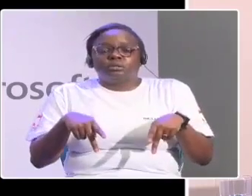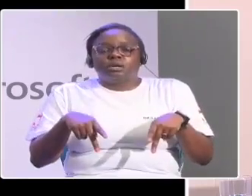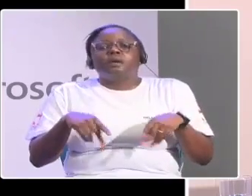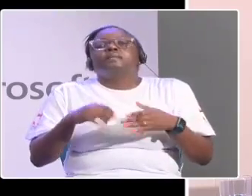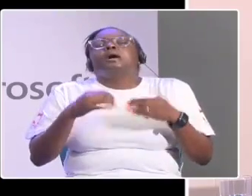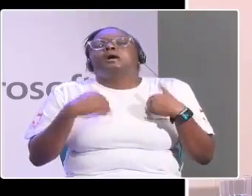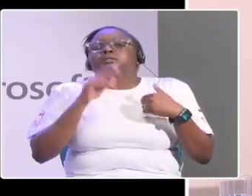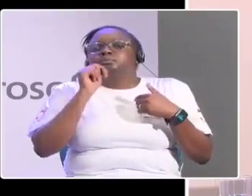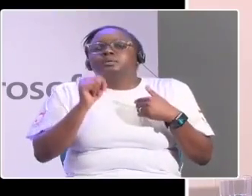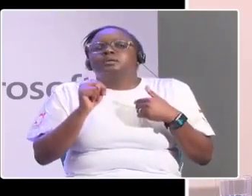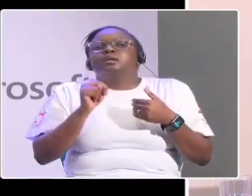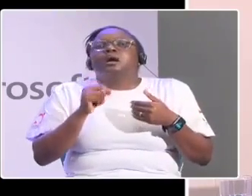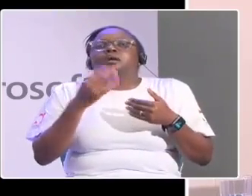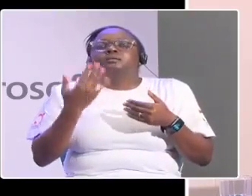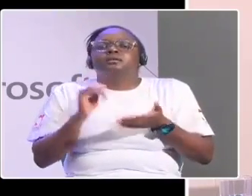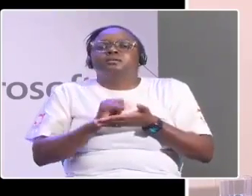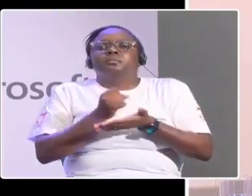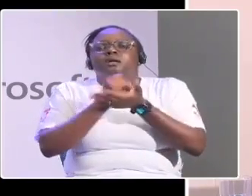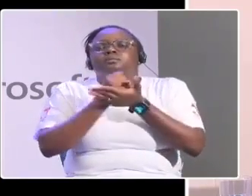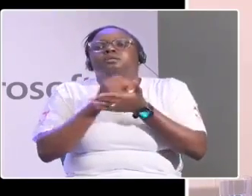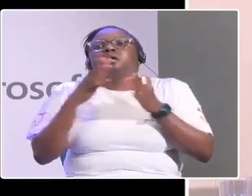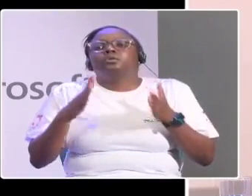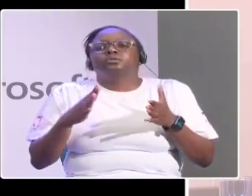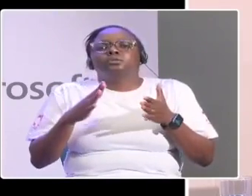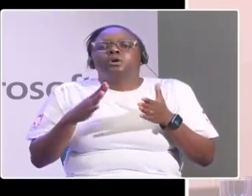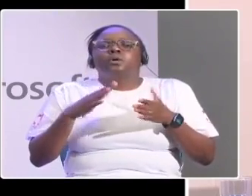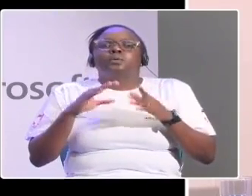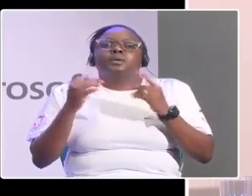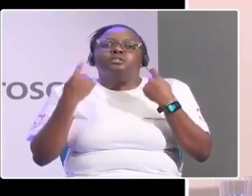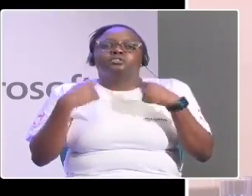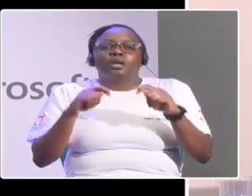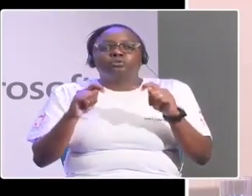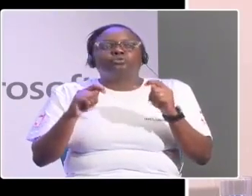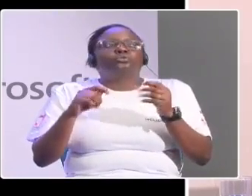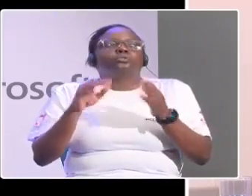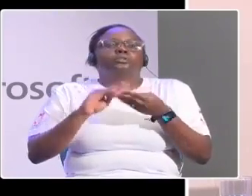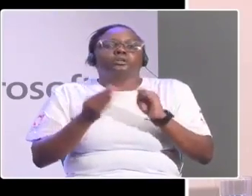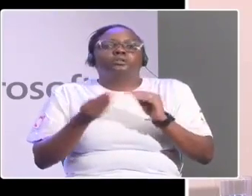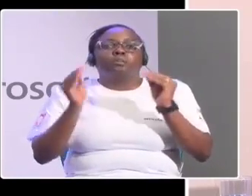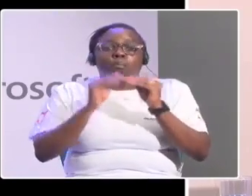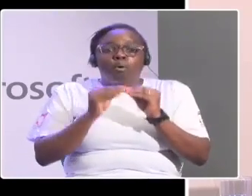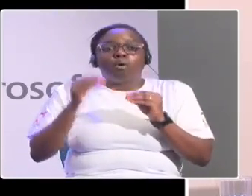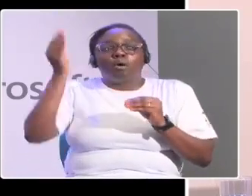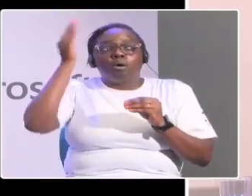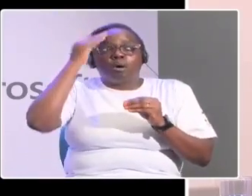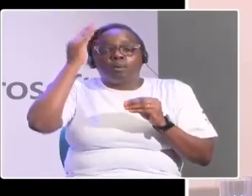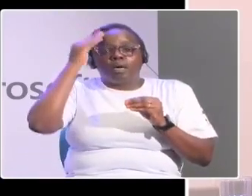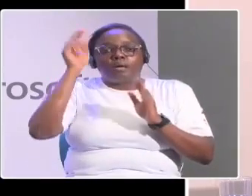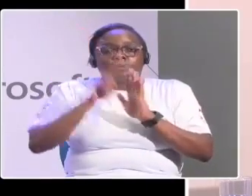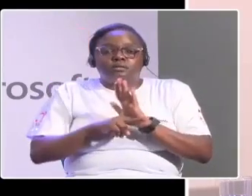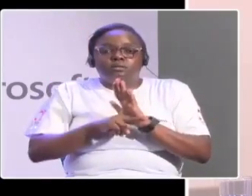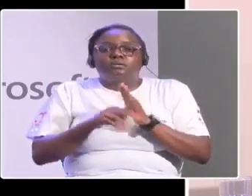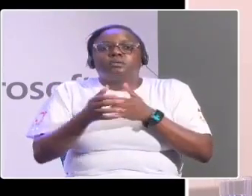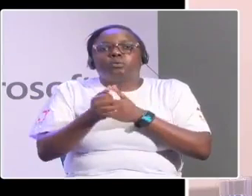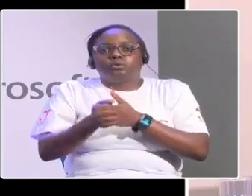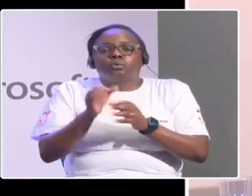has really been the thing that has landed the most. And we've been trying to generate more awareness, generate more empathy across our leadership. We're still